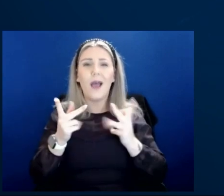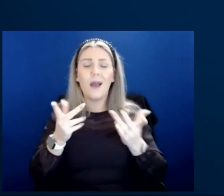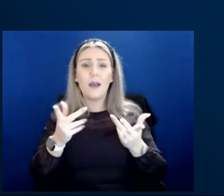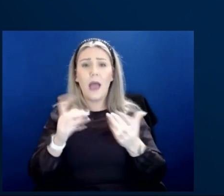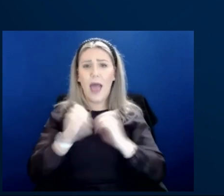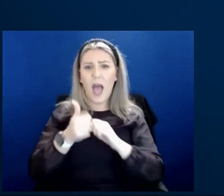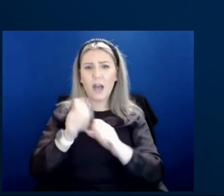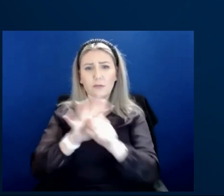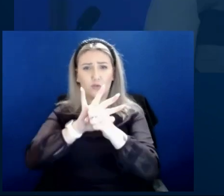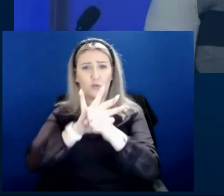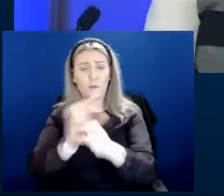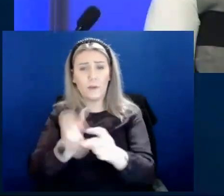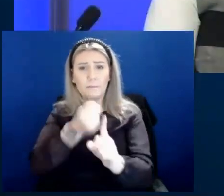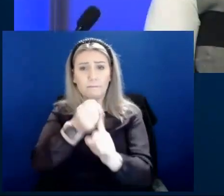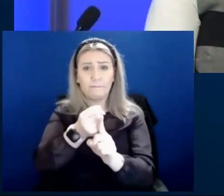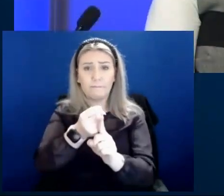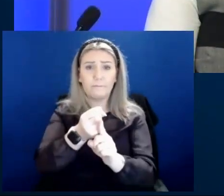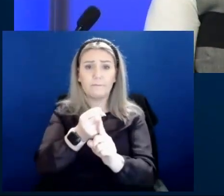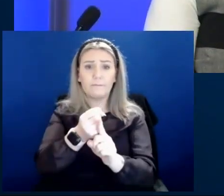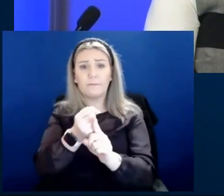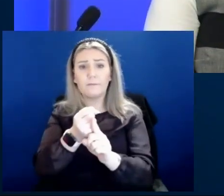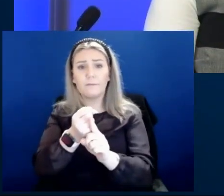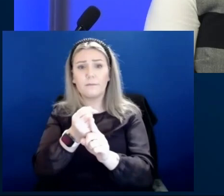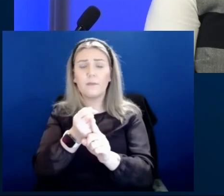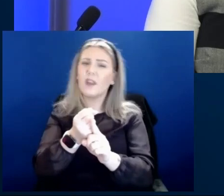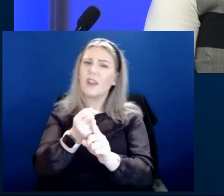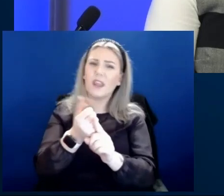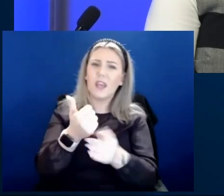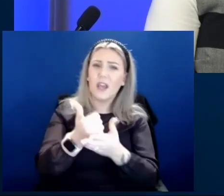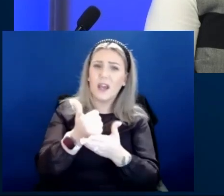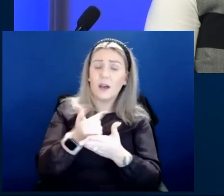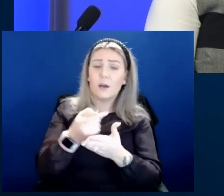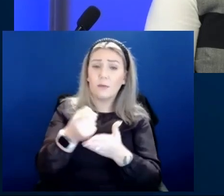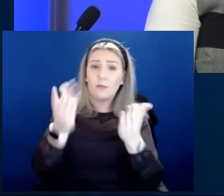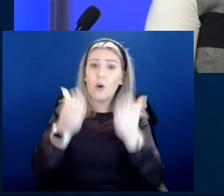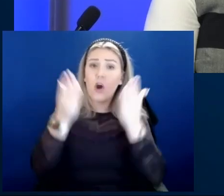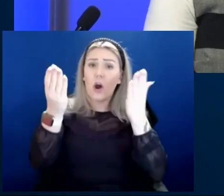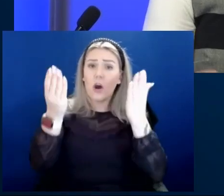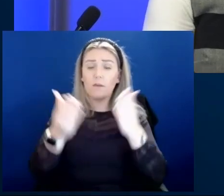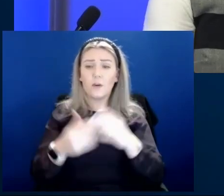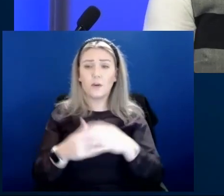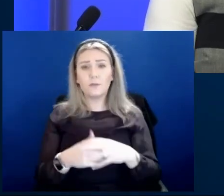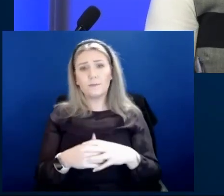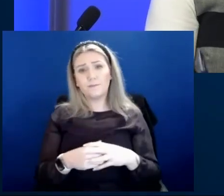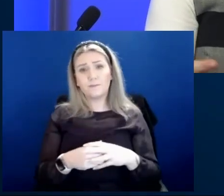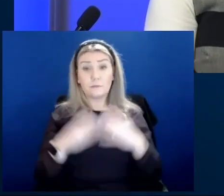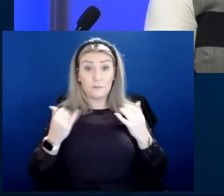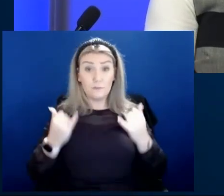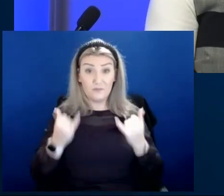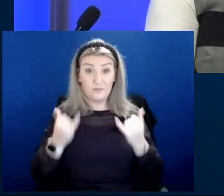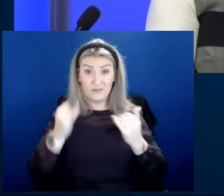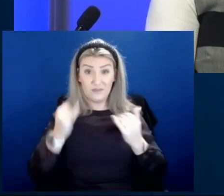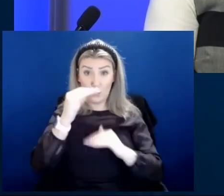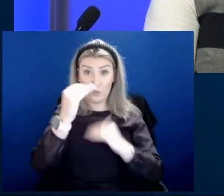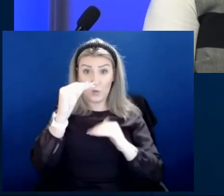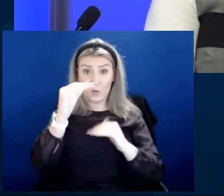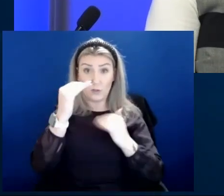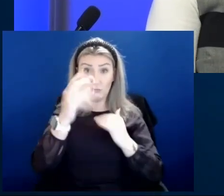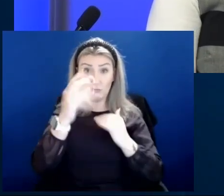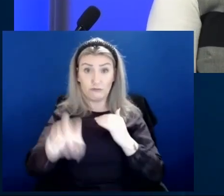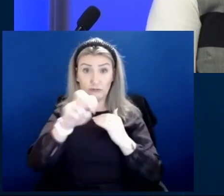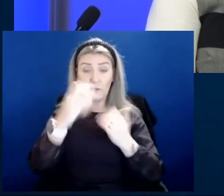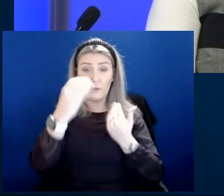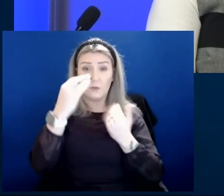impacted the help that you offer? And now that travel restrictions are lifting, is